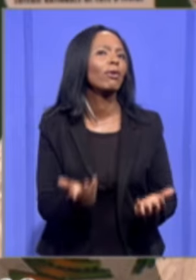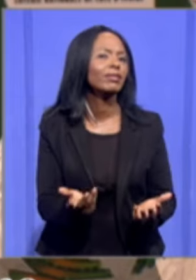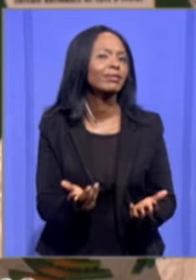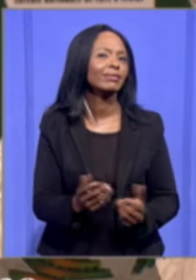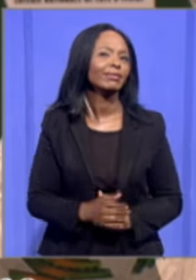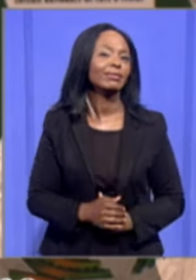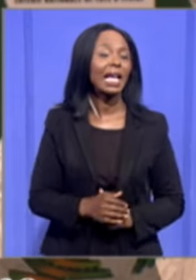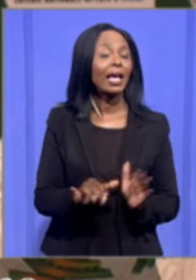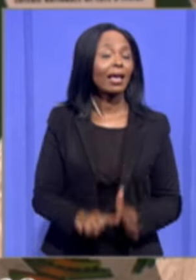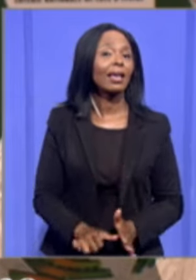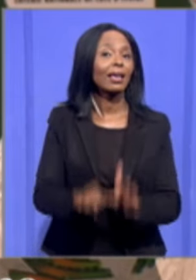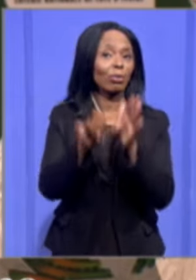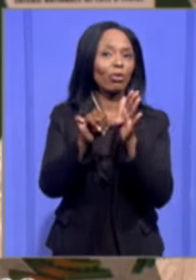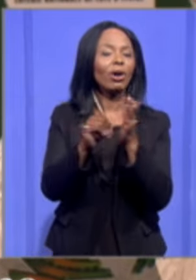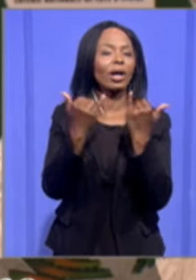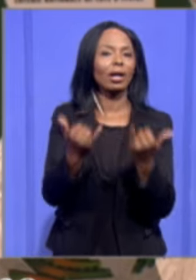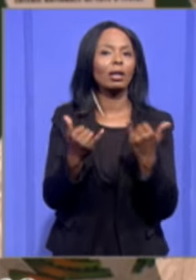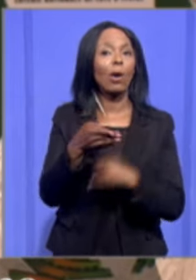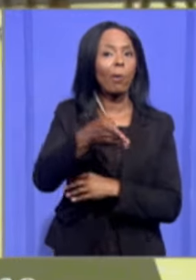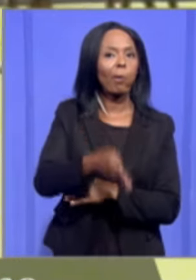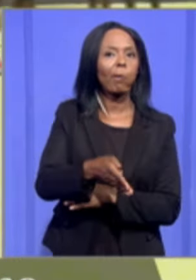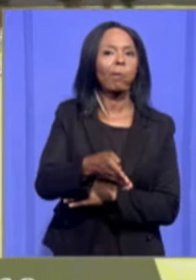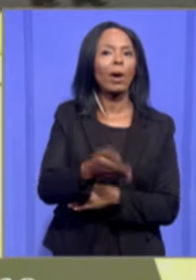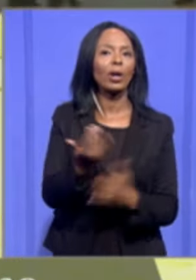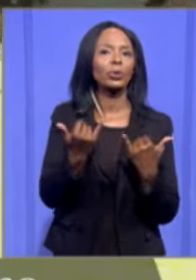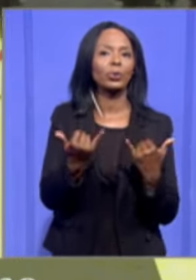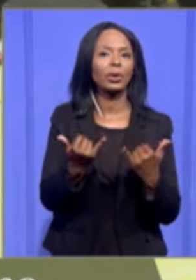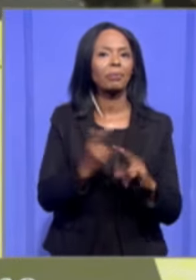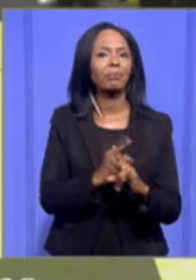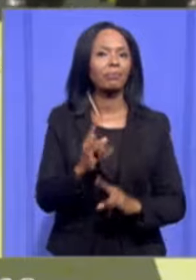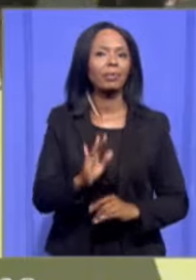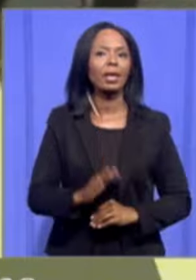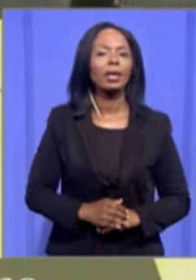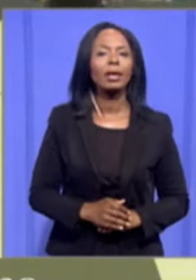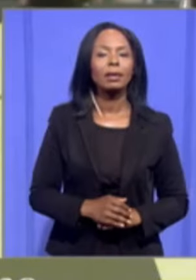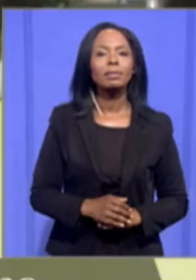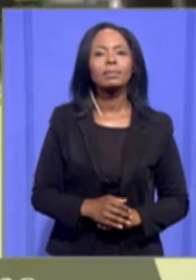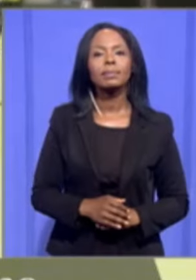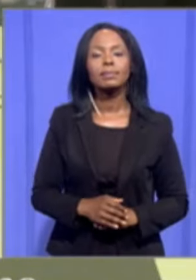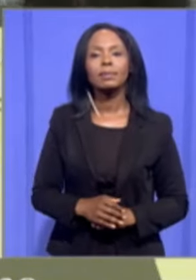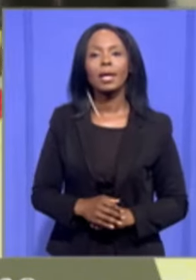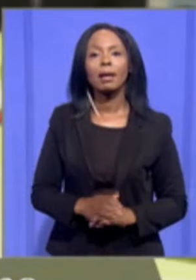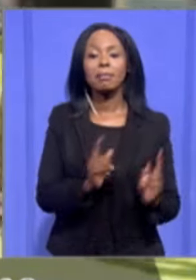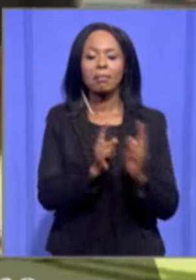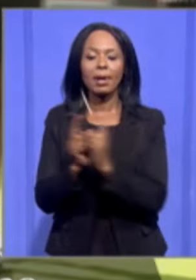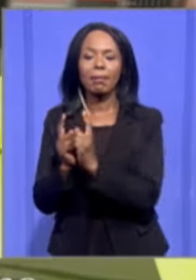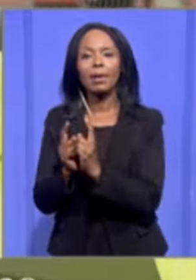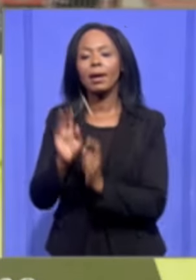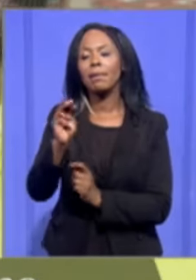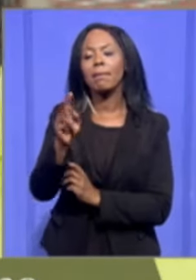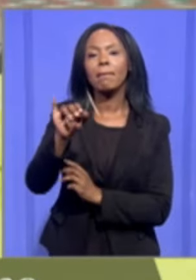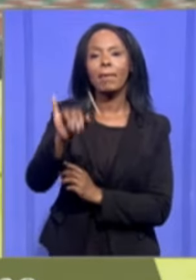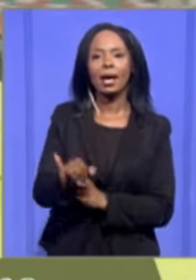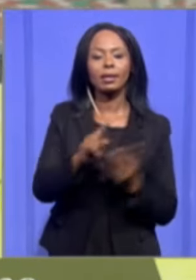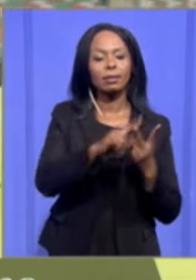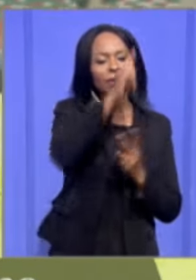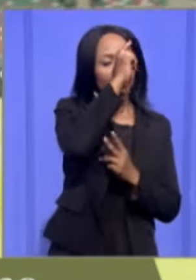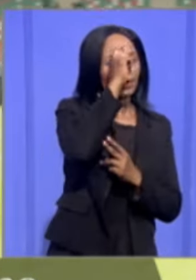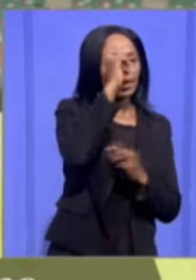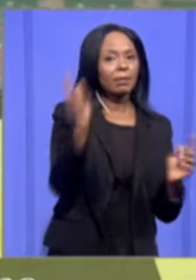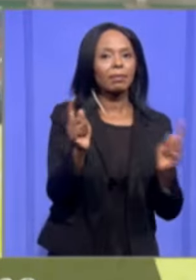so important to be here today. Motshameko wa bafana bafana kgatlhanong le Mali o tla tshamekelwa kwa lebaleng